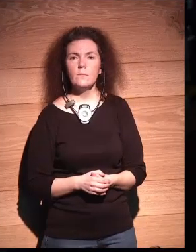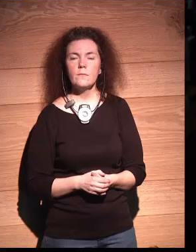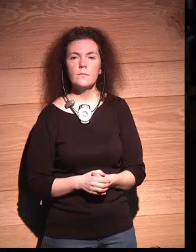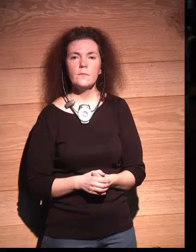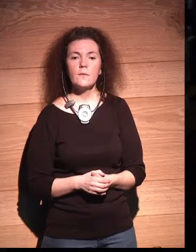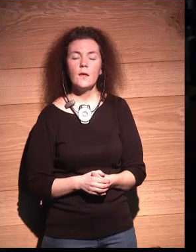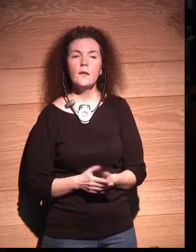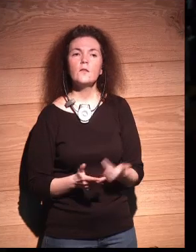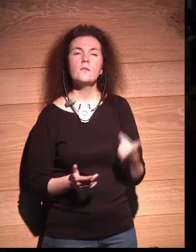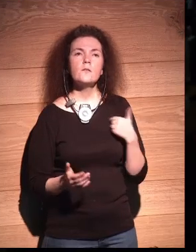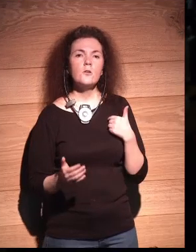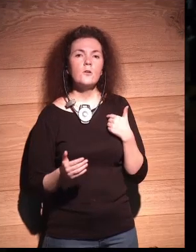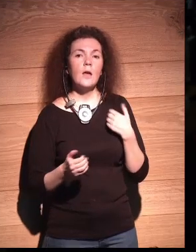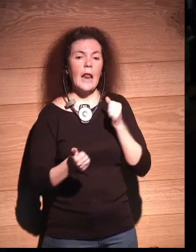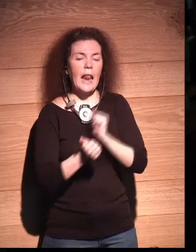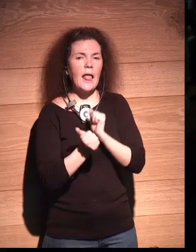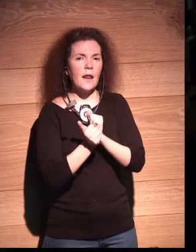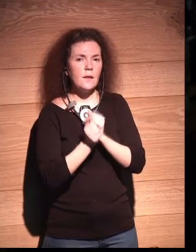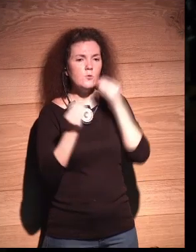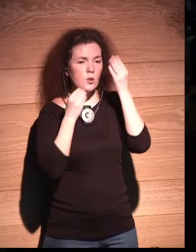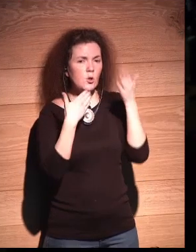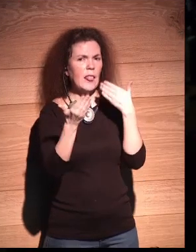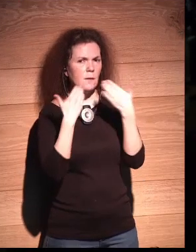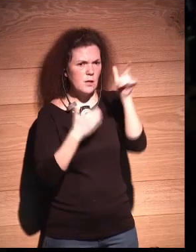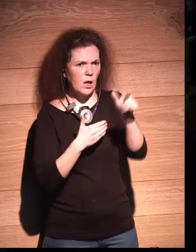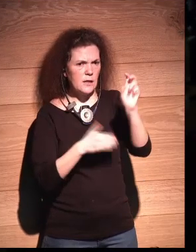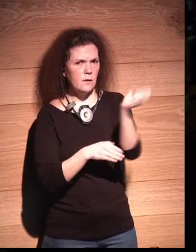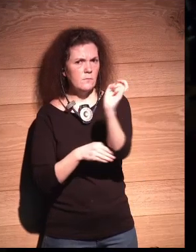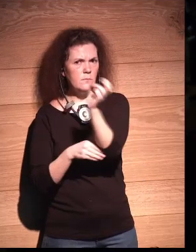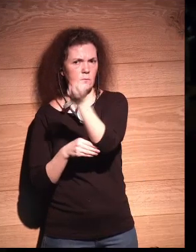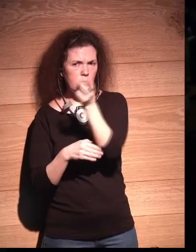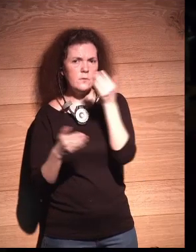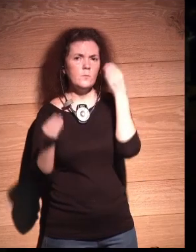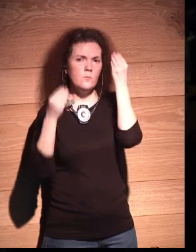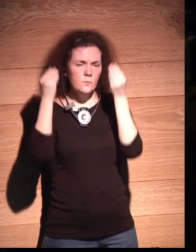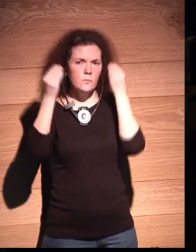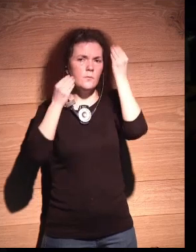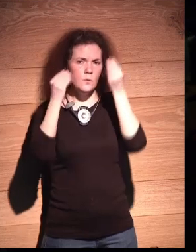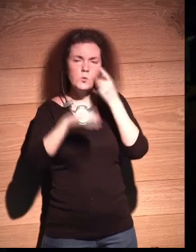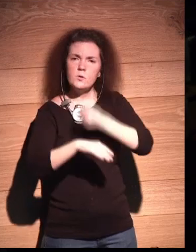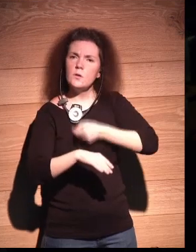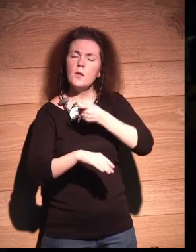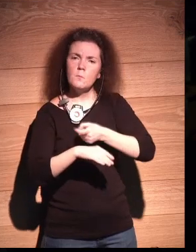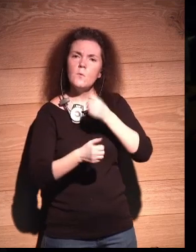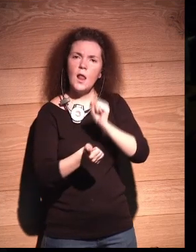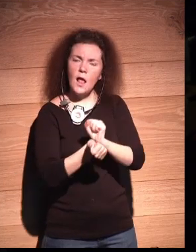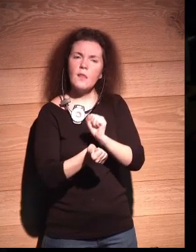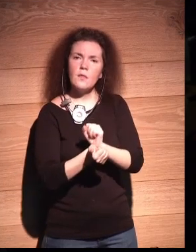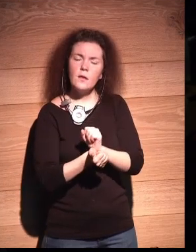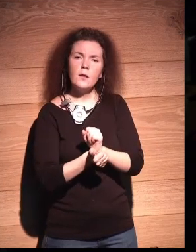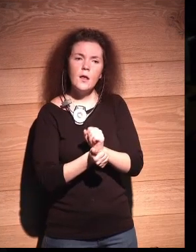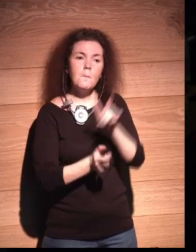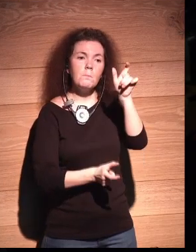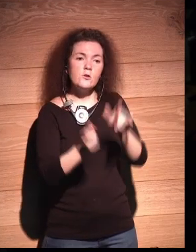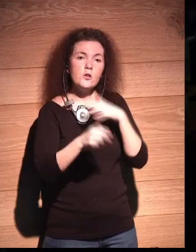prison and meeting people, and just mostly meditators and people who were capable of sitting very still. And